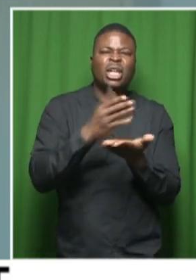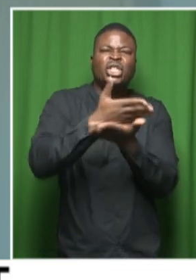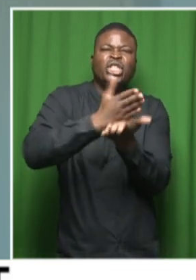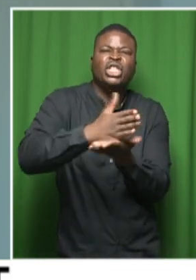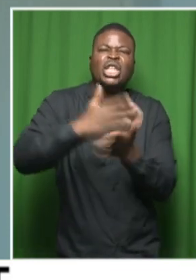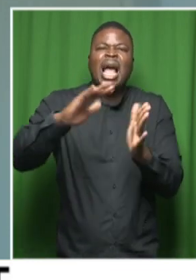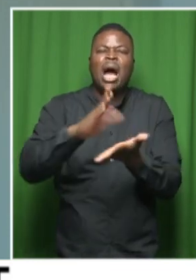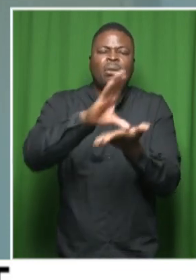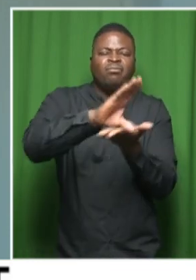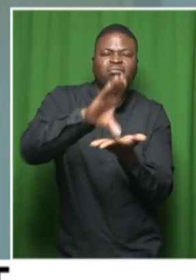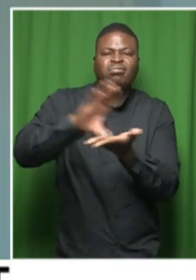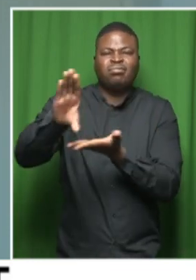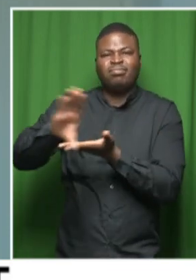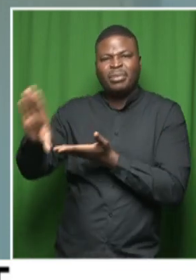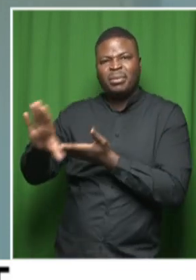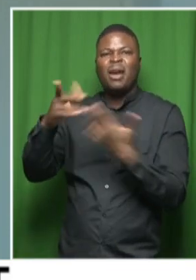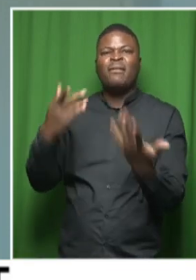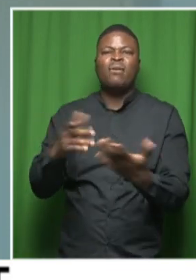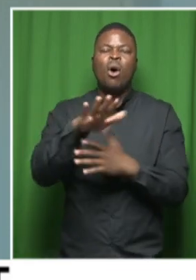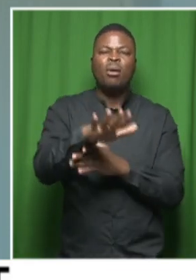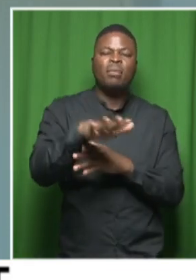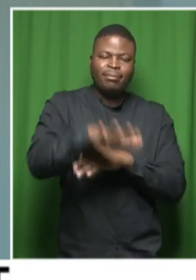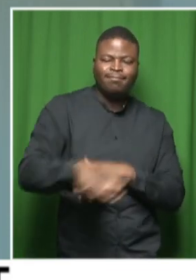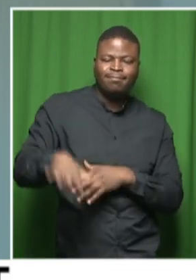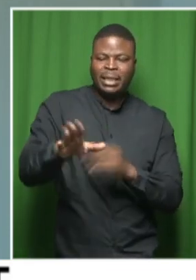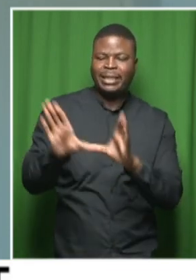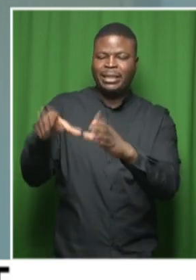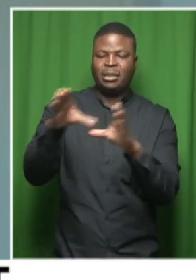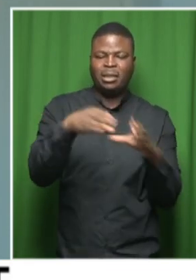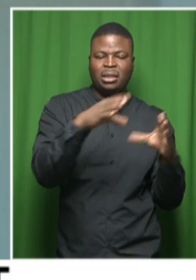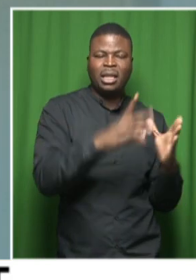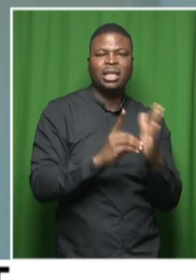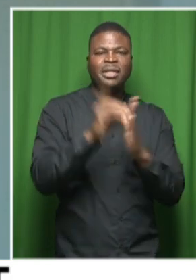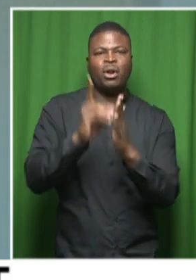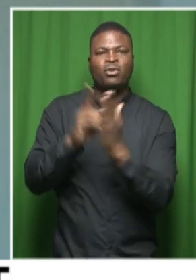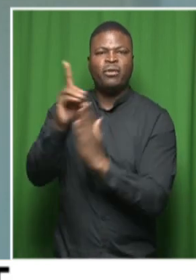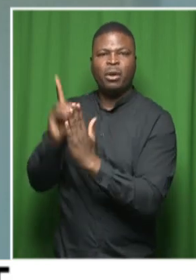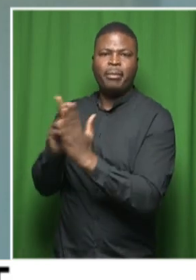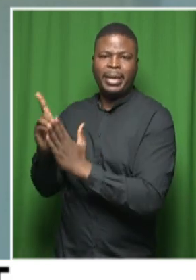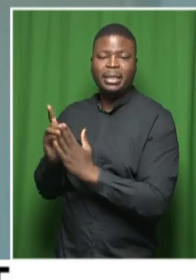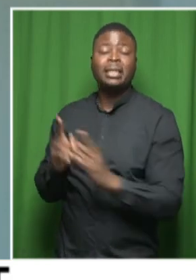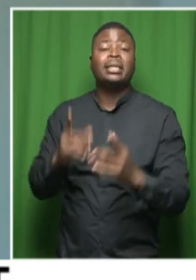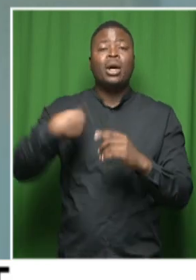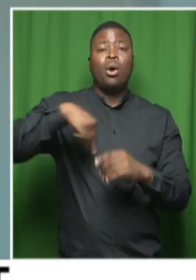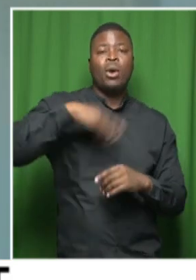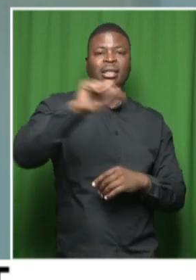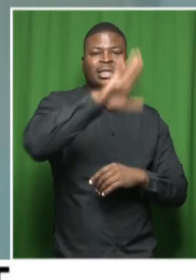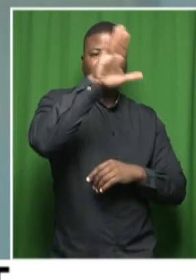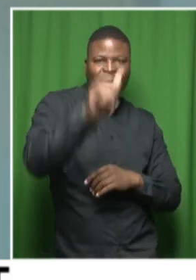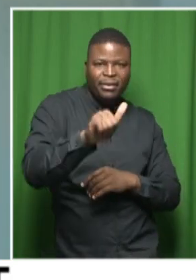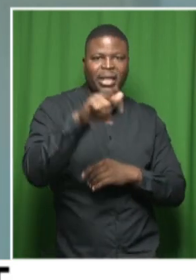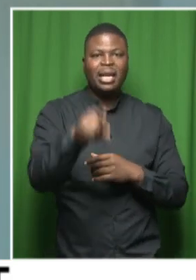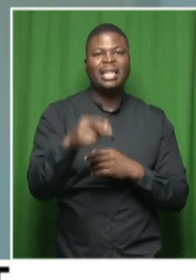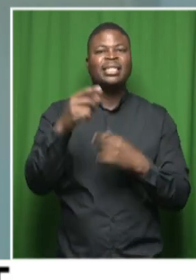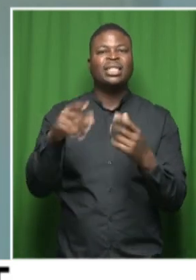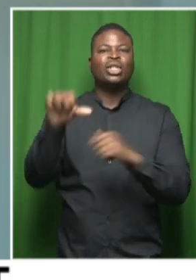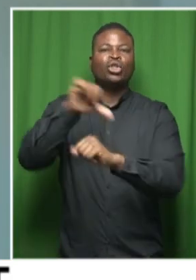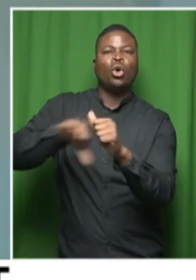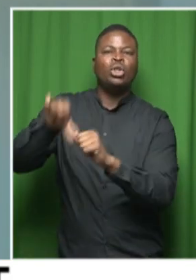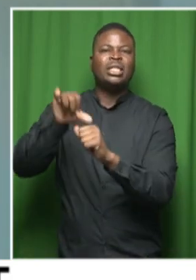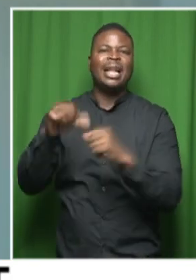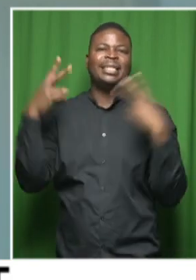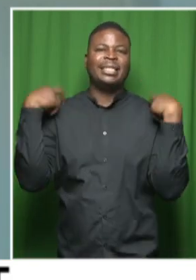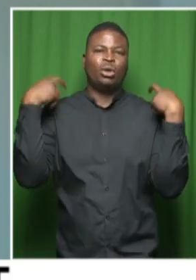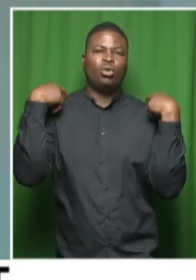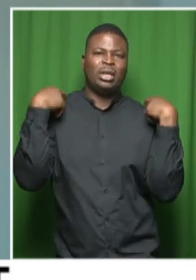not policy, but for industrial development, by the way. In South Africa, we're spending 60% on social security and